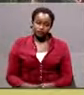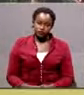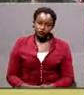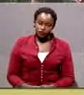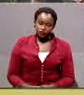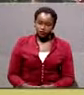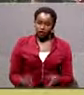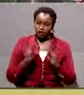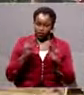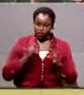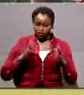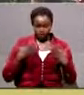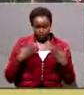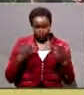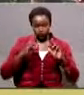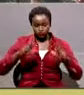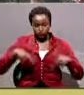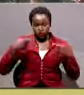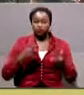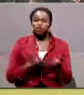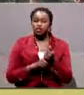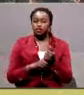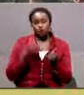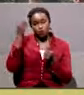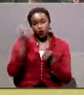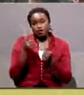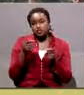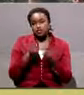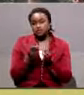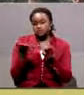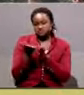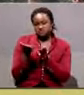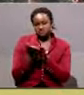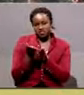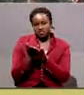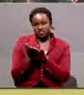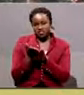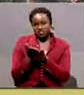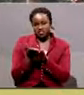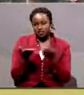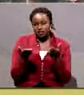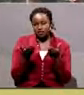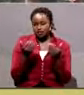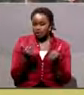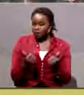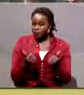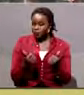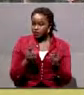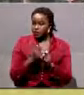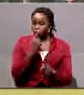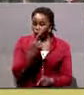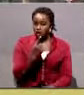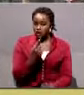with the results that we are getting because this is a transgenic plant. This is yield per plant. This is one plant